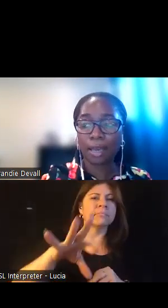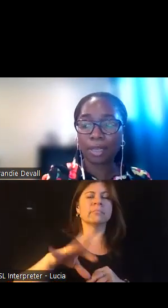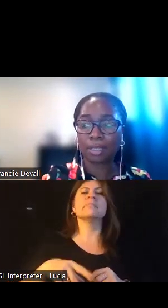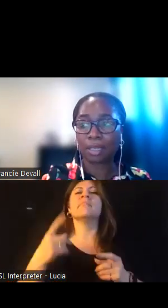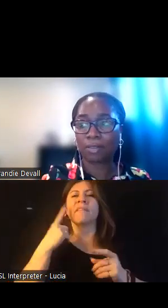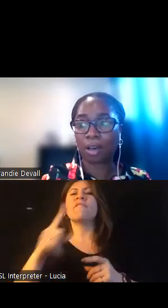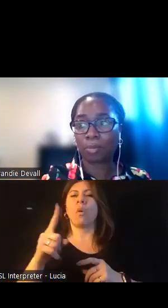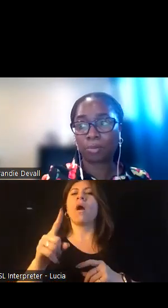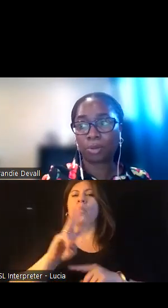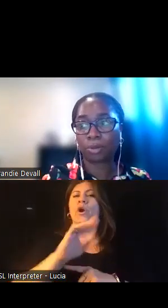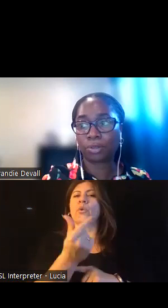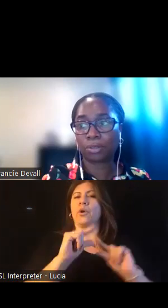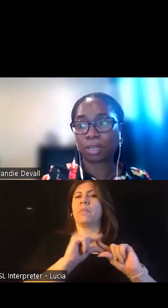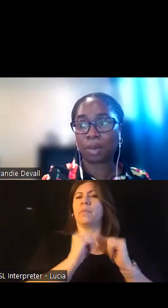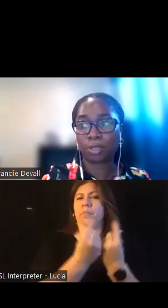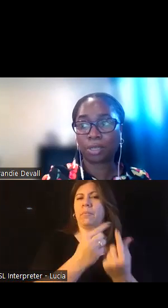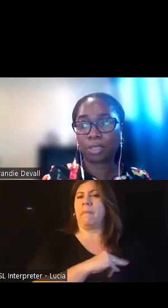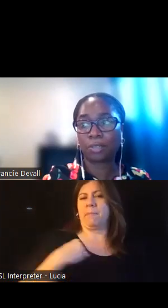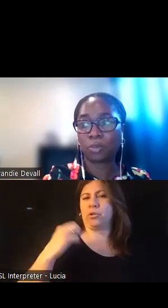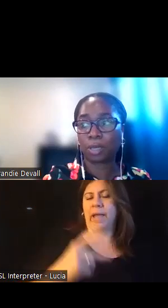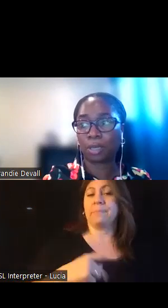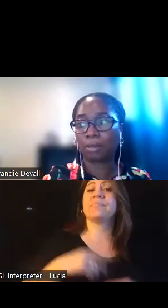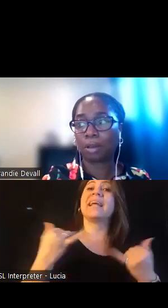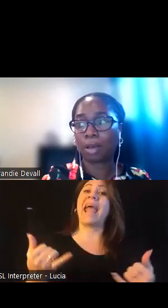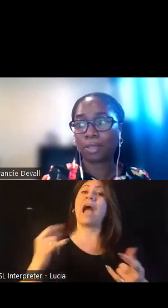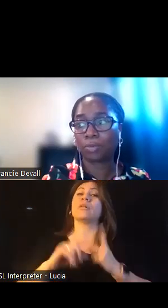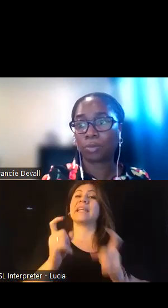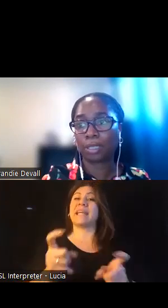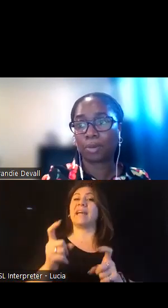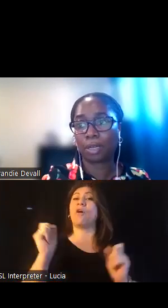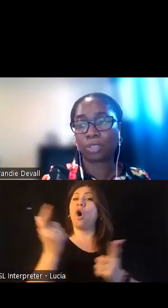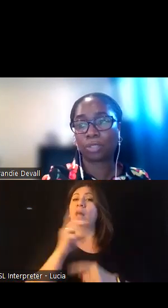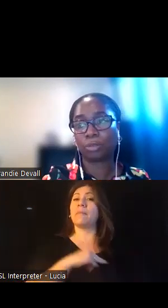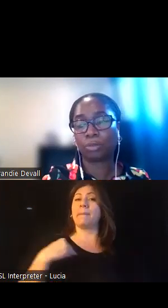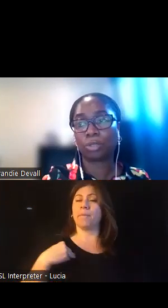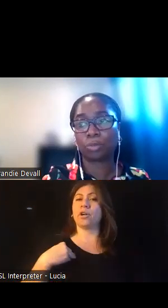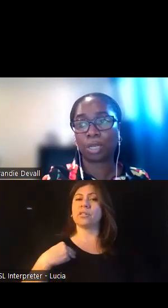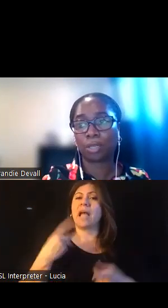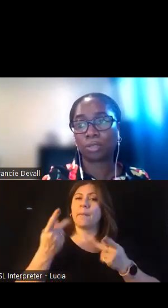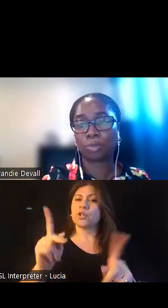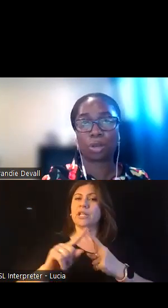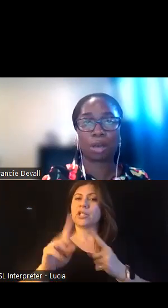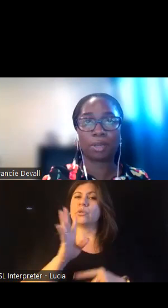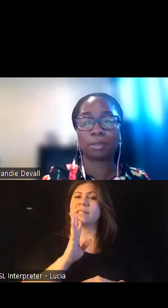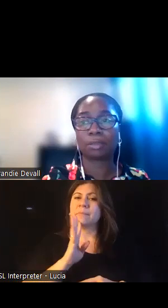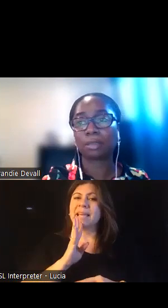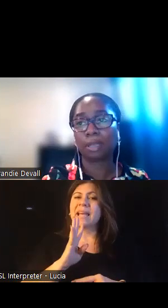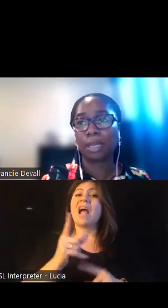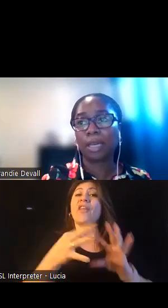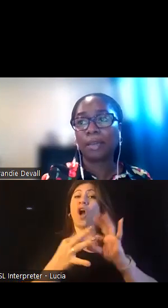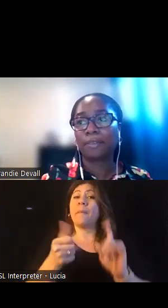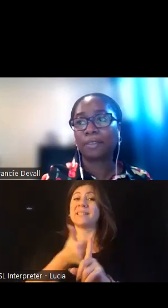For time and to give all members the opportunity to speak, comments will be limited to 2 minutes per